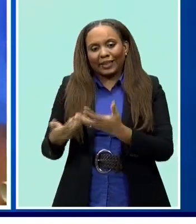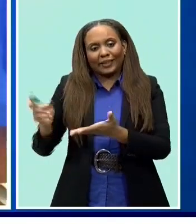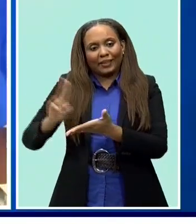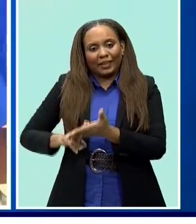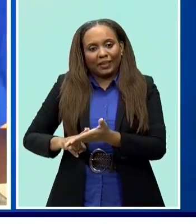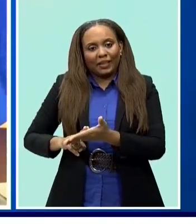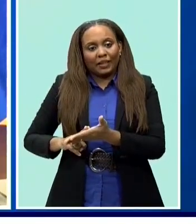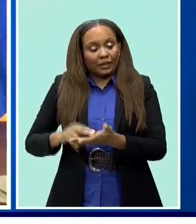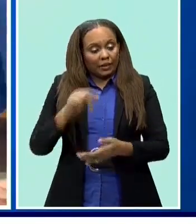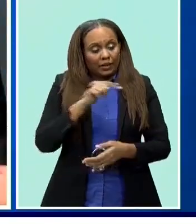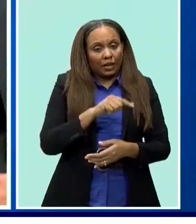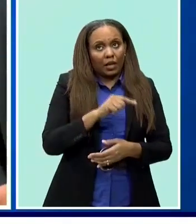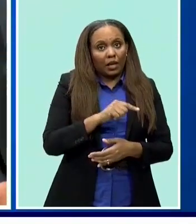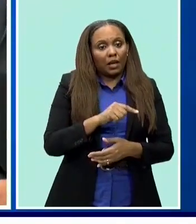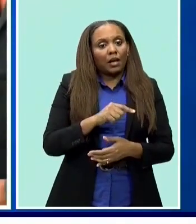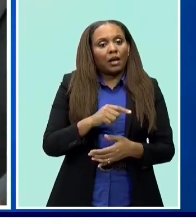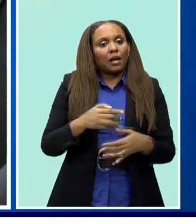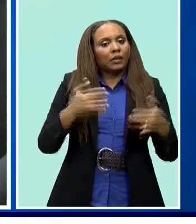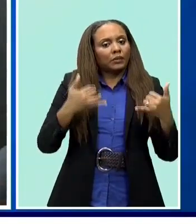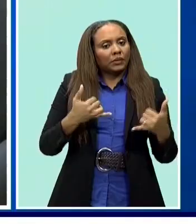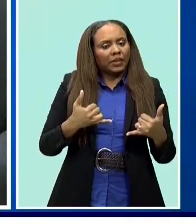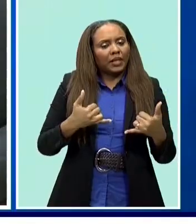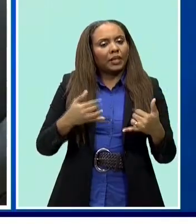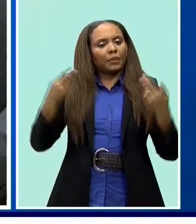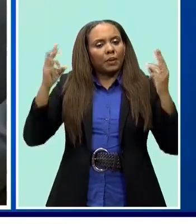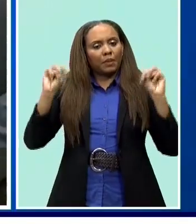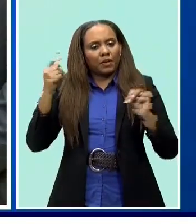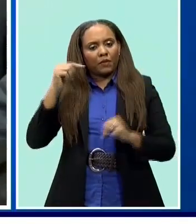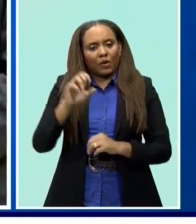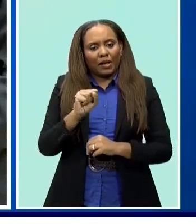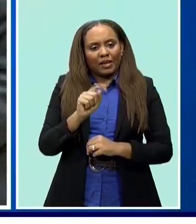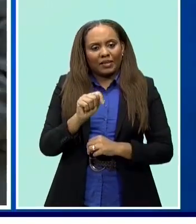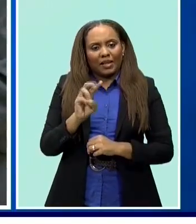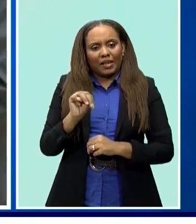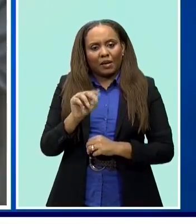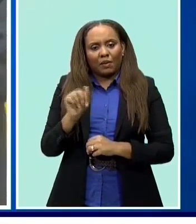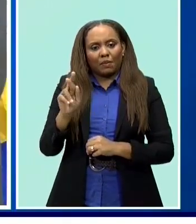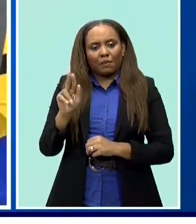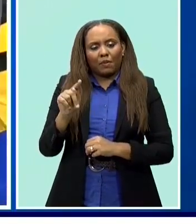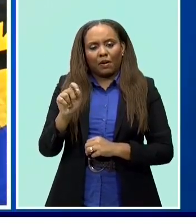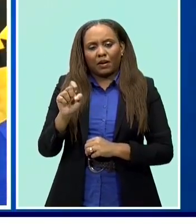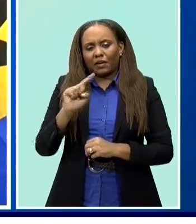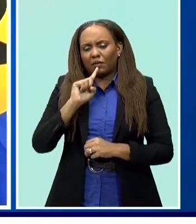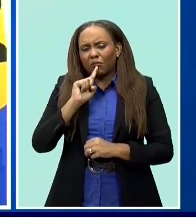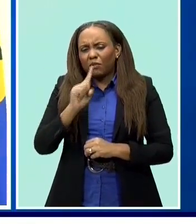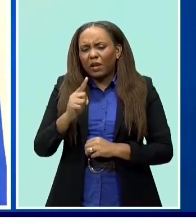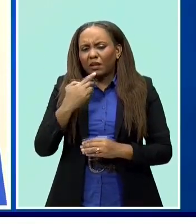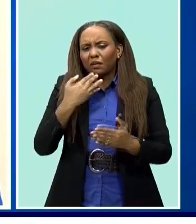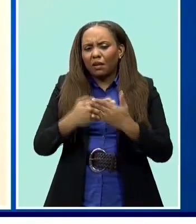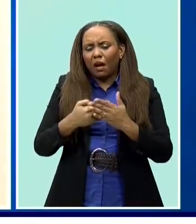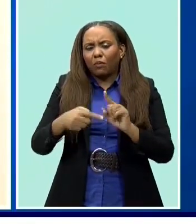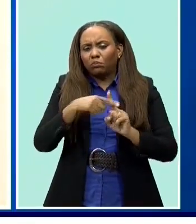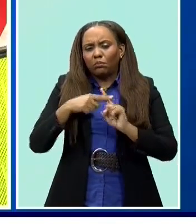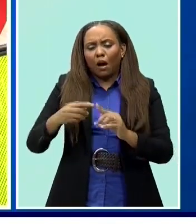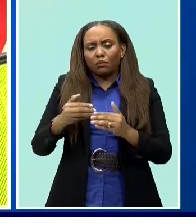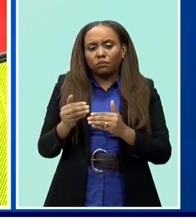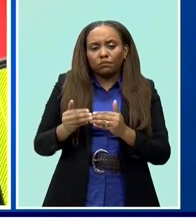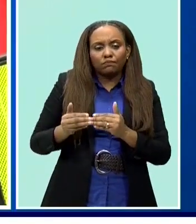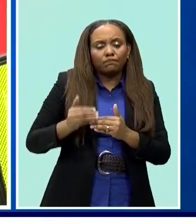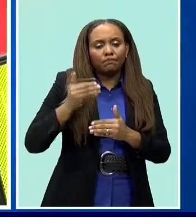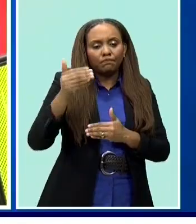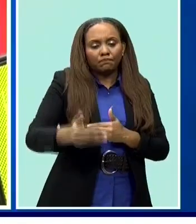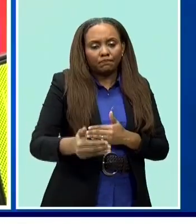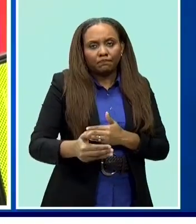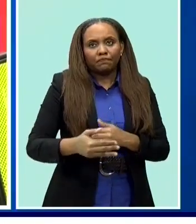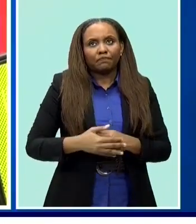Estate headquarters, Prime Minister of St. Martin, Leona Marlon Romeo, said it's another positive step. It shows that